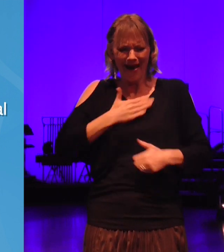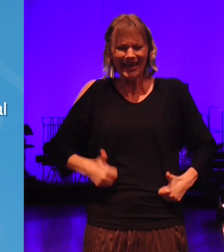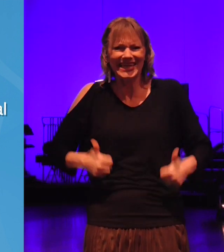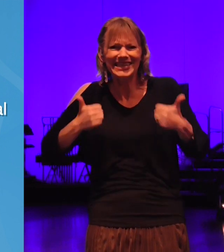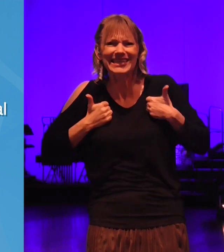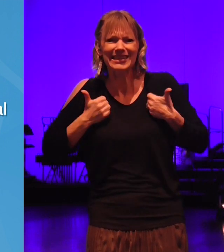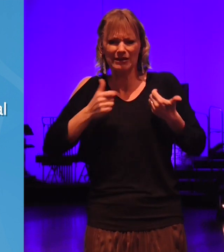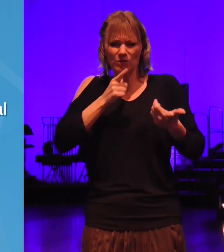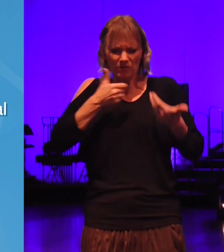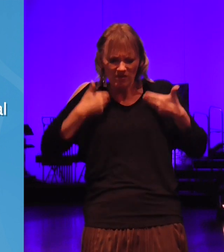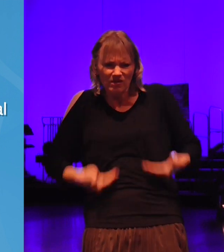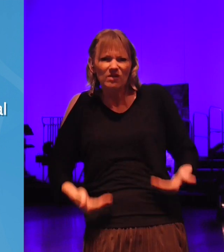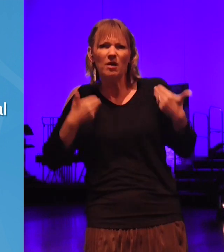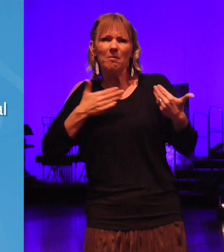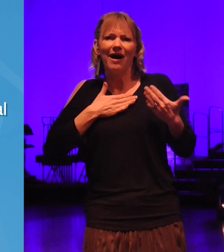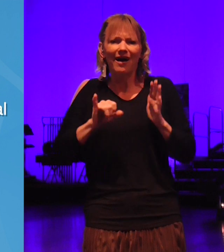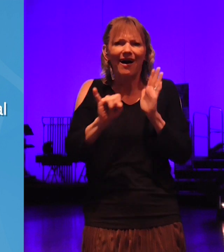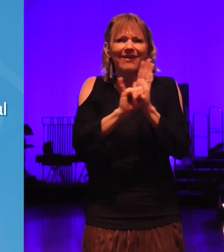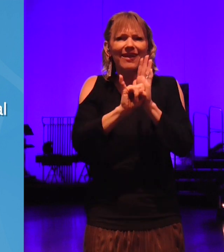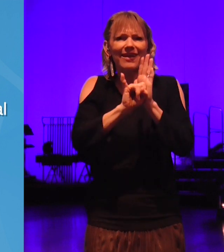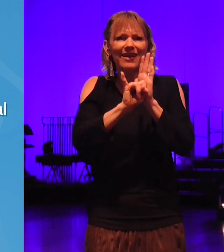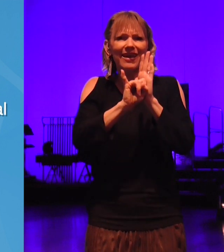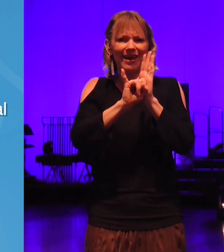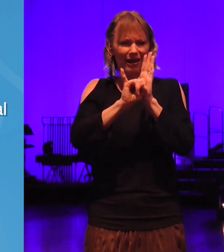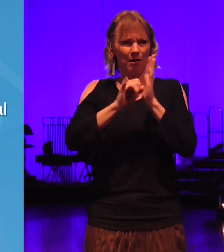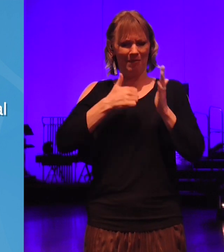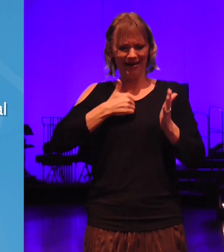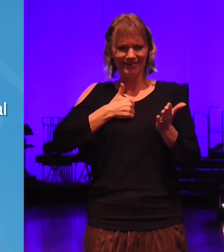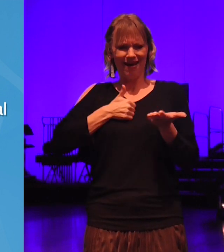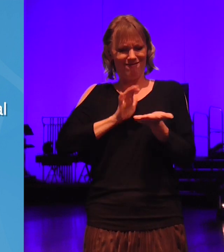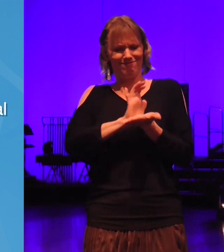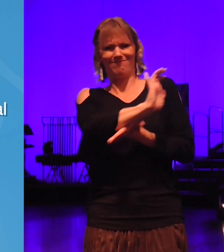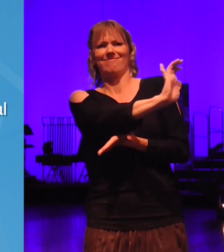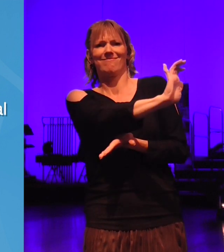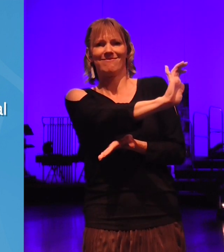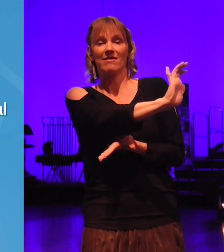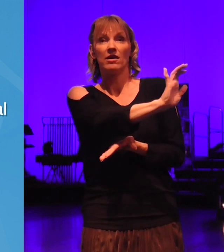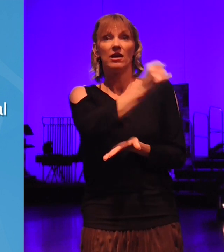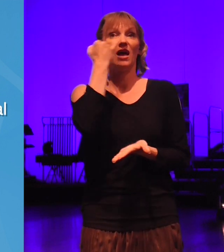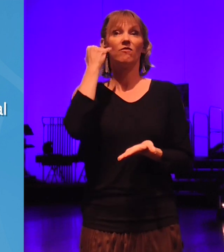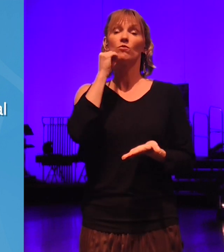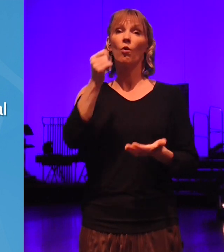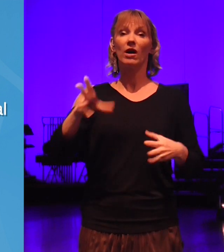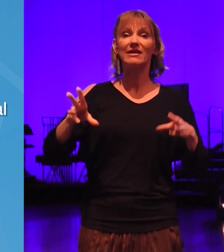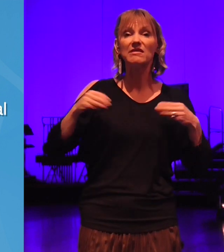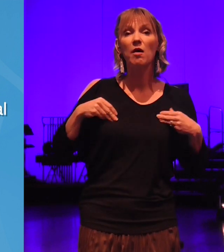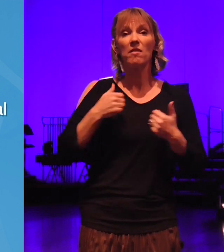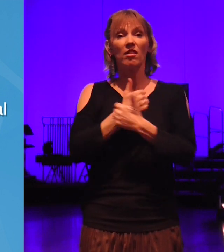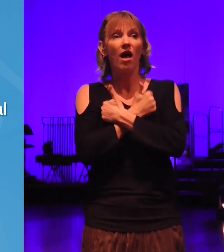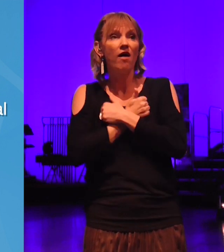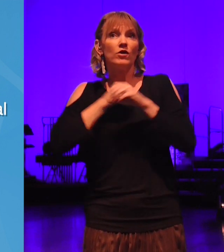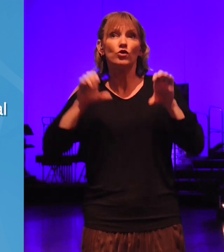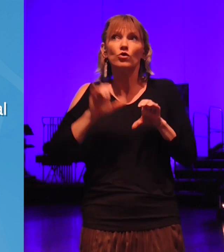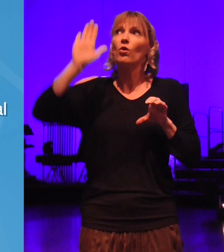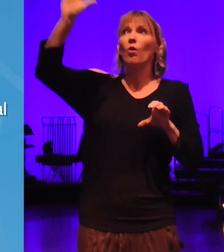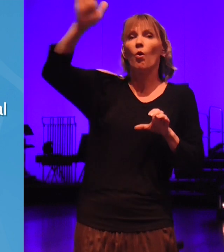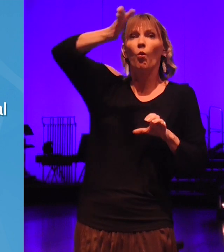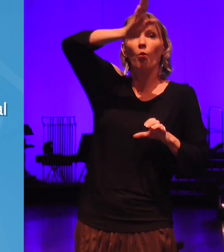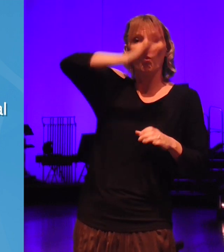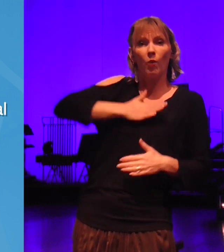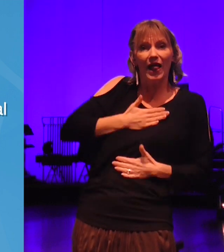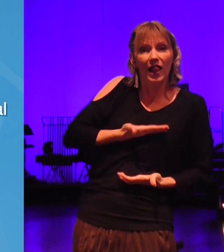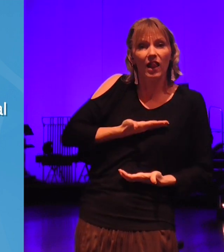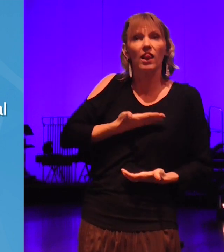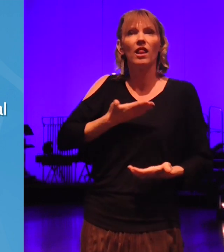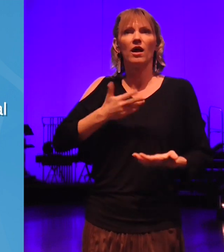my identity, of myself. Not to accept and love and do God's will is to refuse the fullness